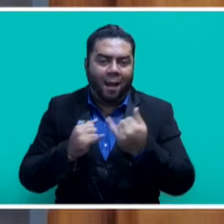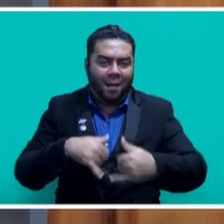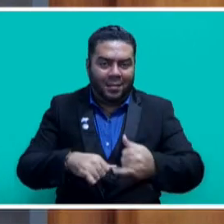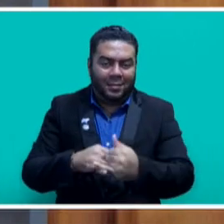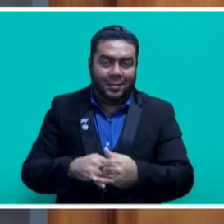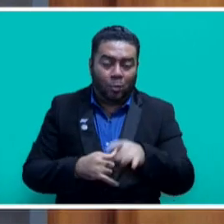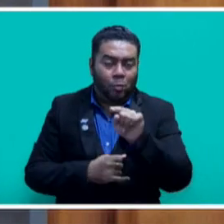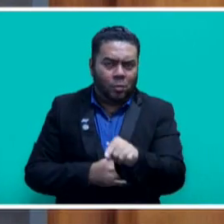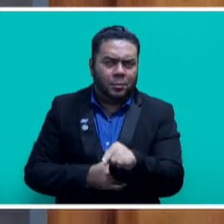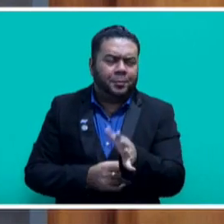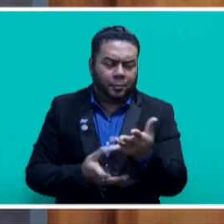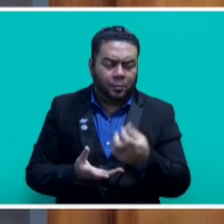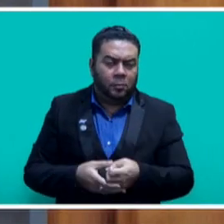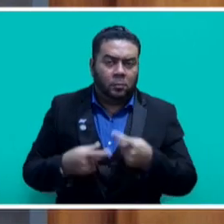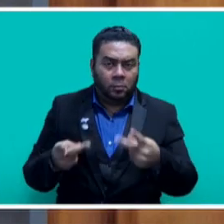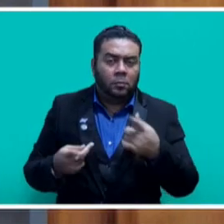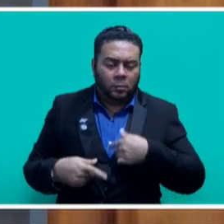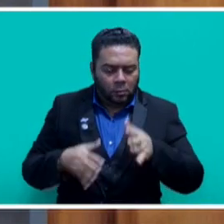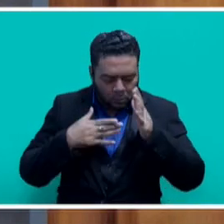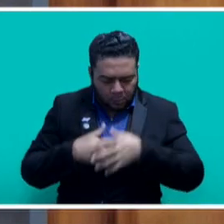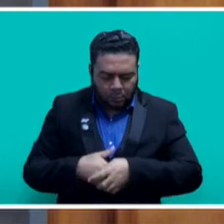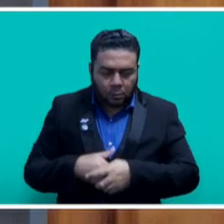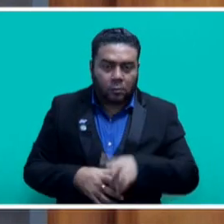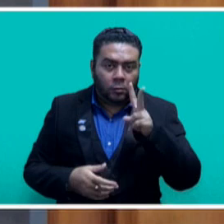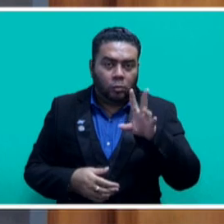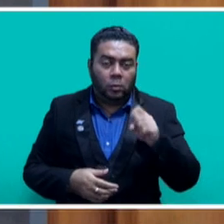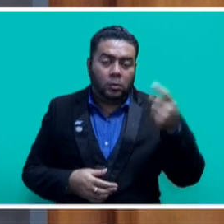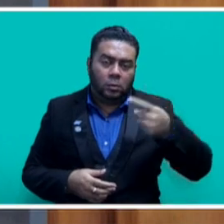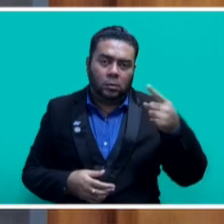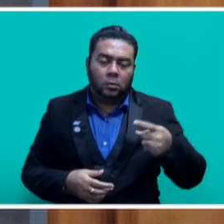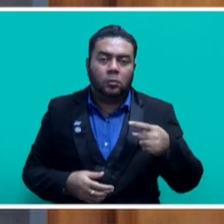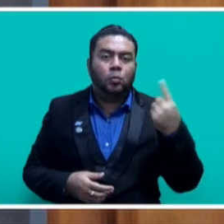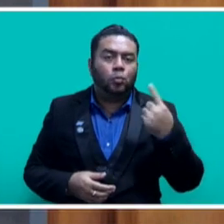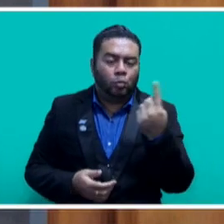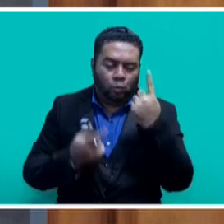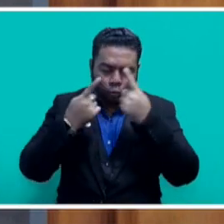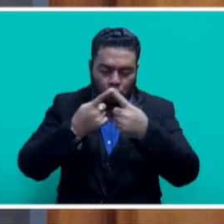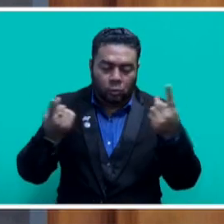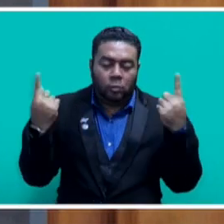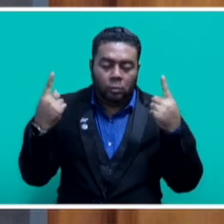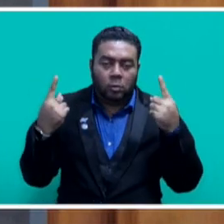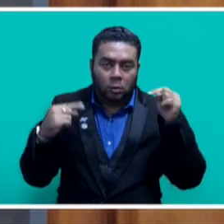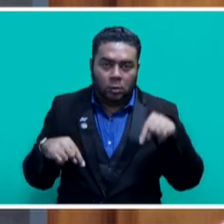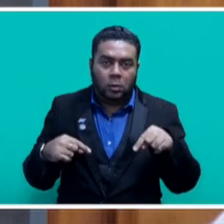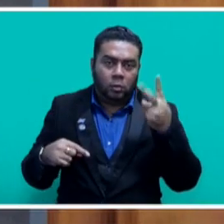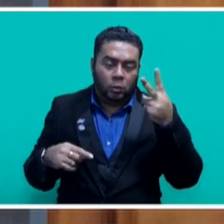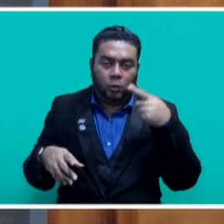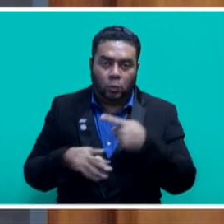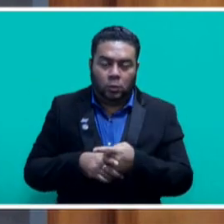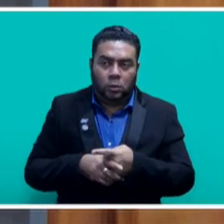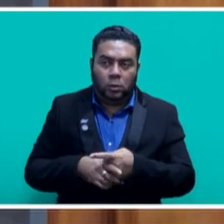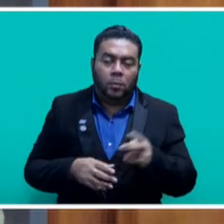this provision, I congratulate the 211 individuals who graduated in this 2 weeks